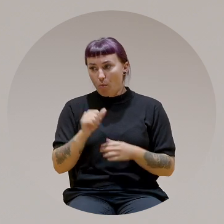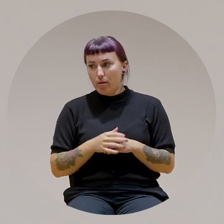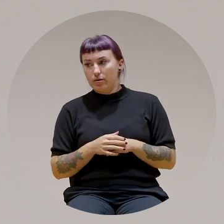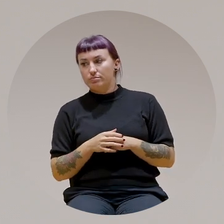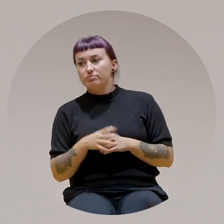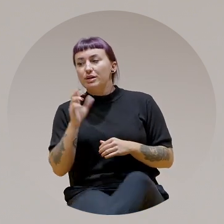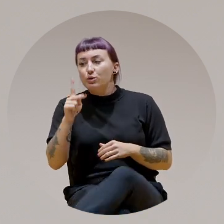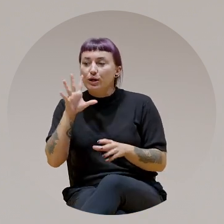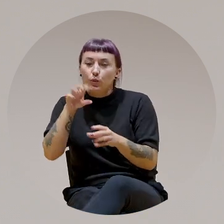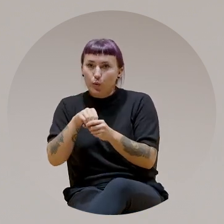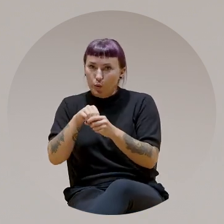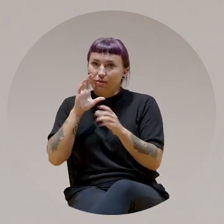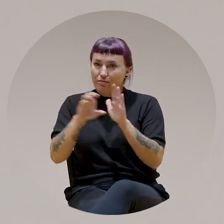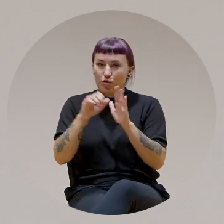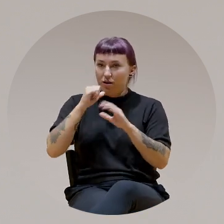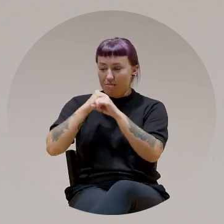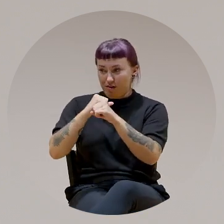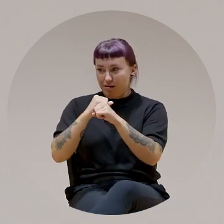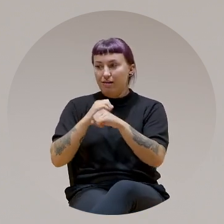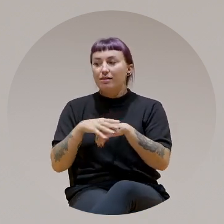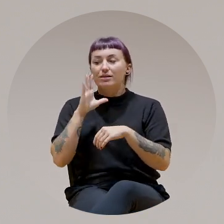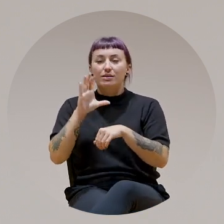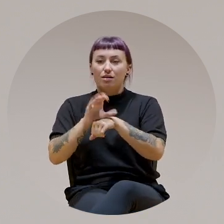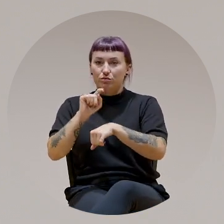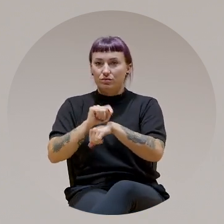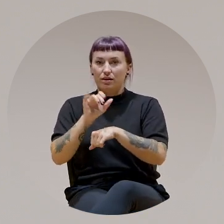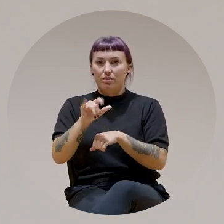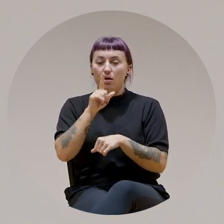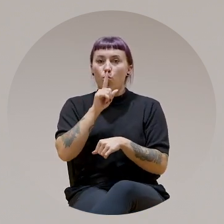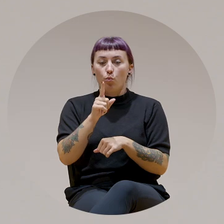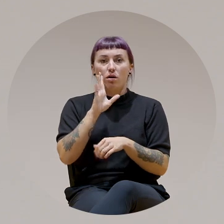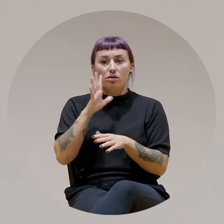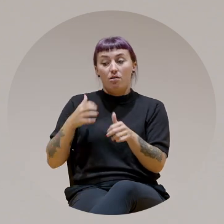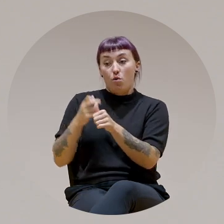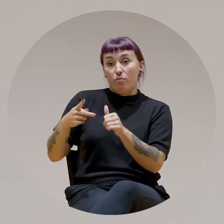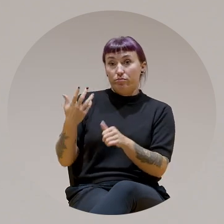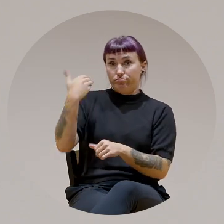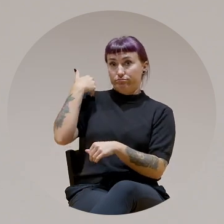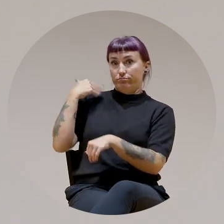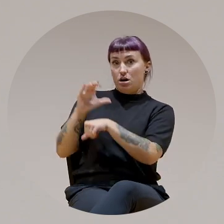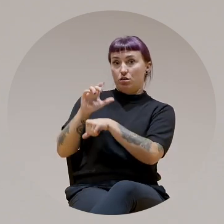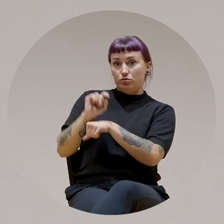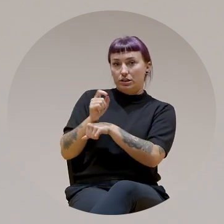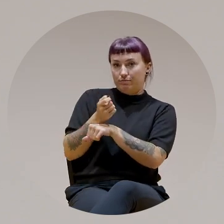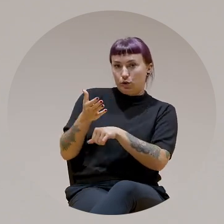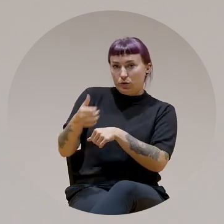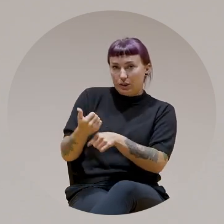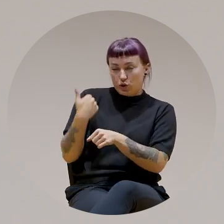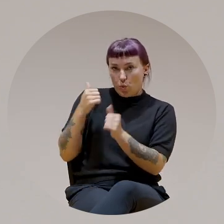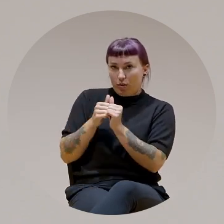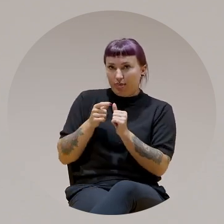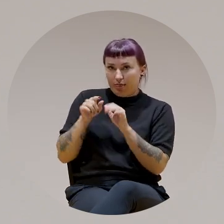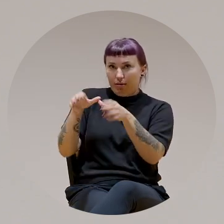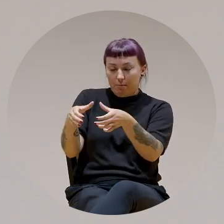to include these photographs. But this was an NAGPRA consultation that was a follow-up from a previous consultation that had been done a couple years ago